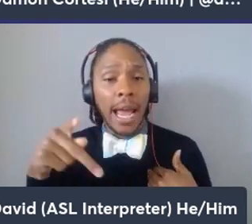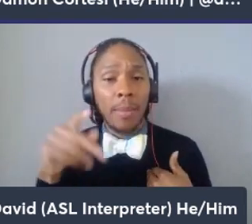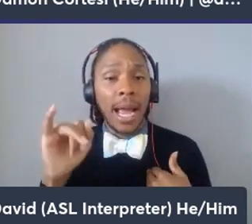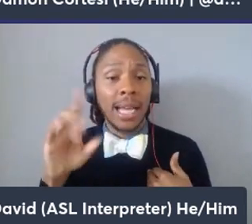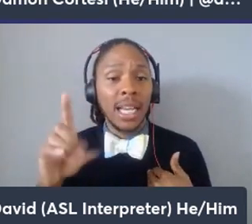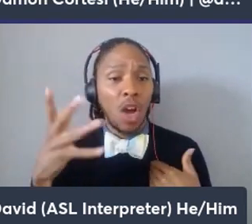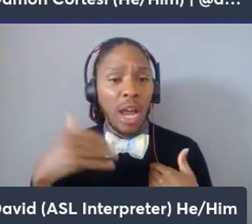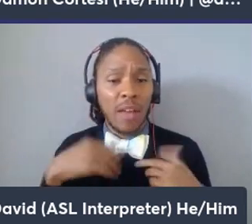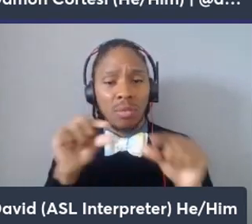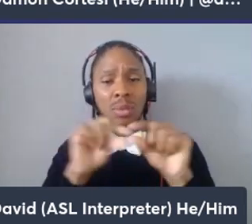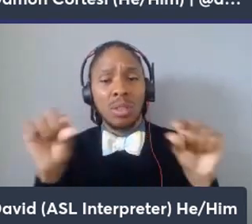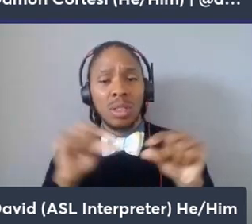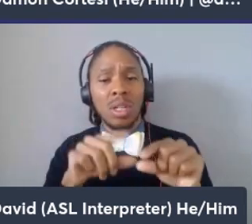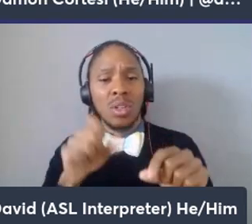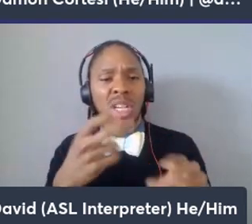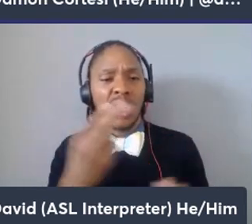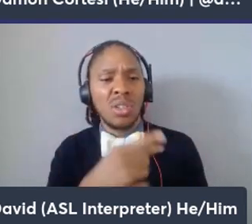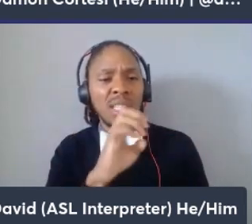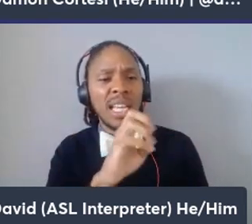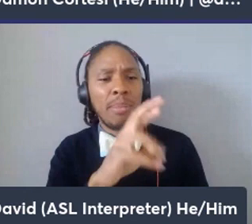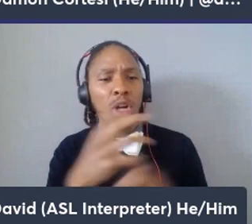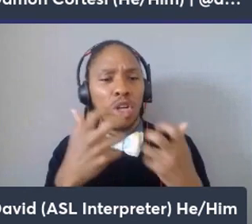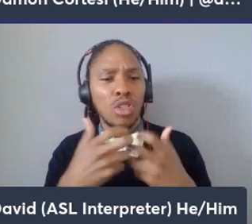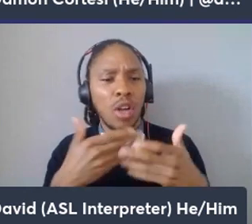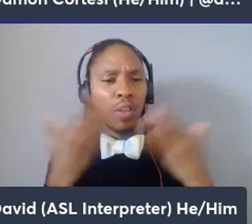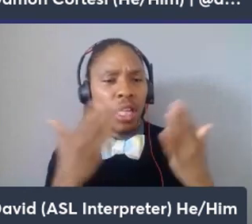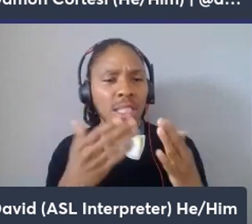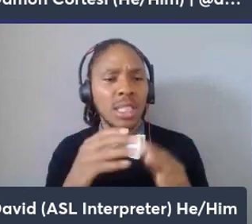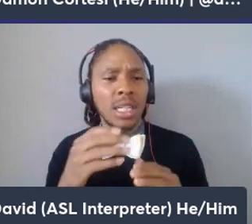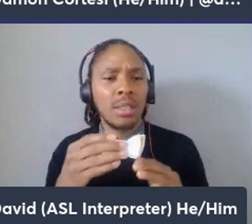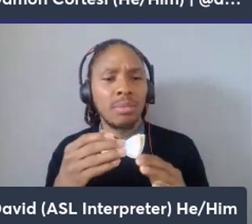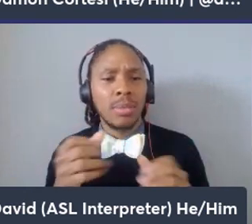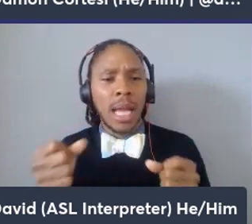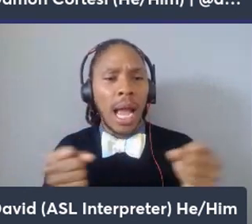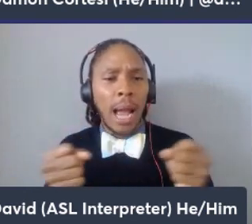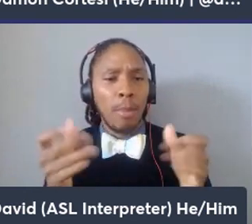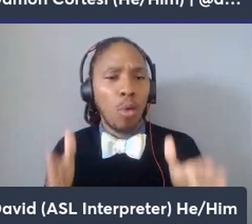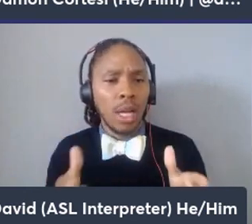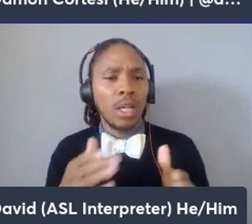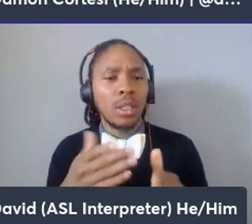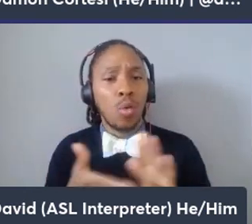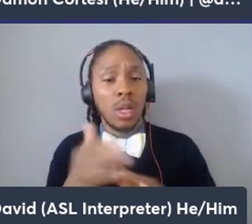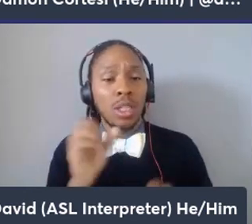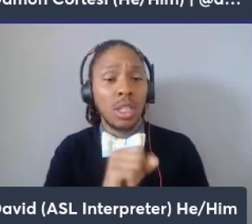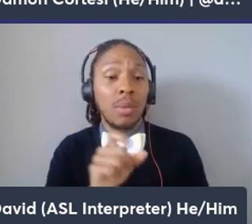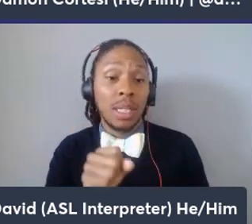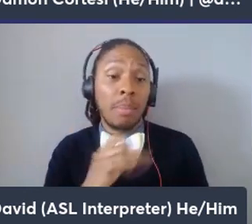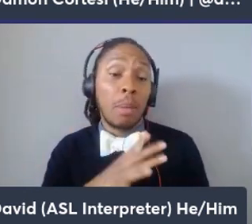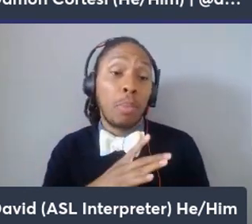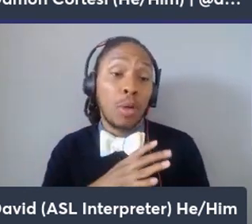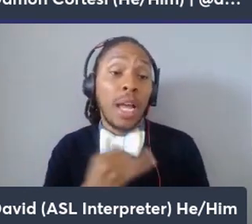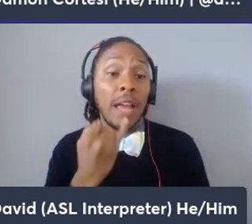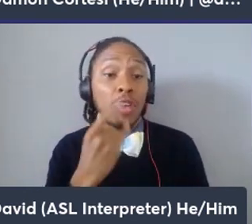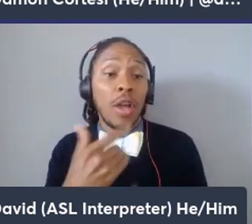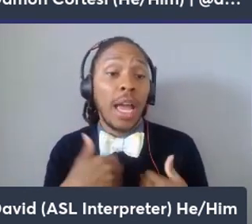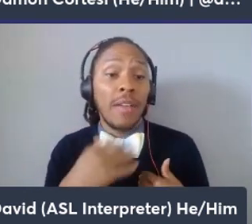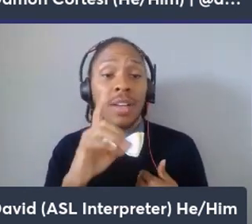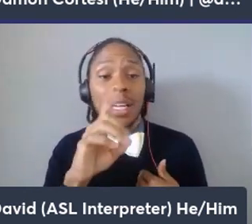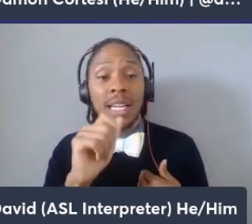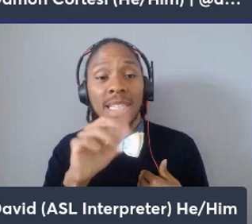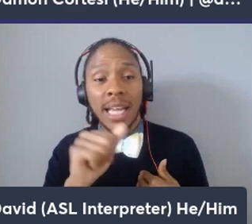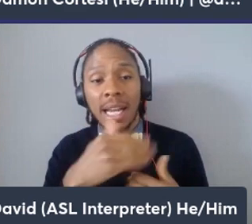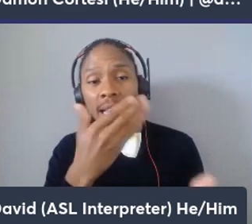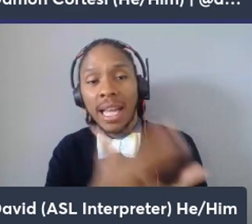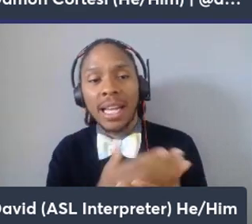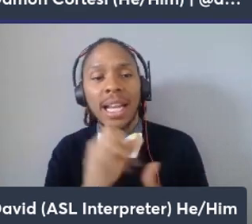ID, you could just use this EMR Serverless start job operator to run a job. This could be pretty cool. For example, if you have some data landing in an